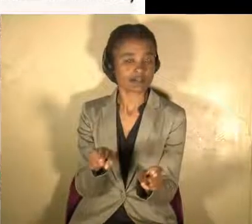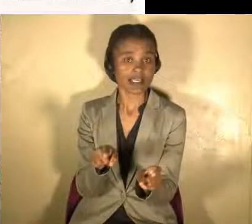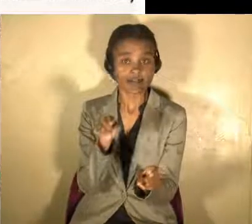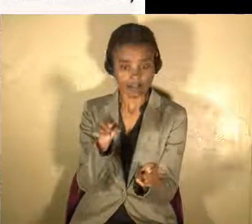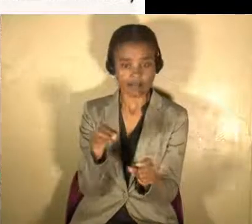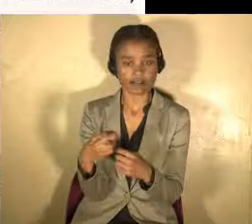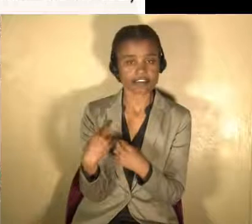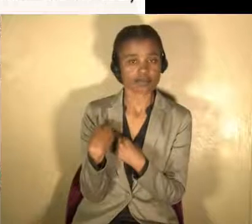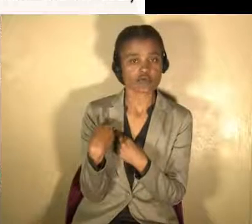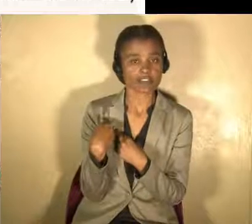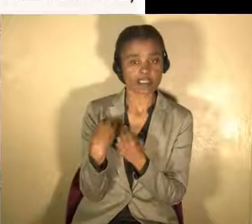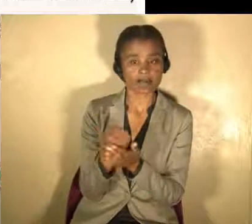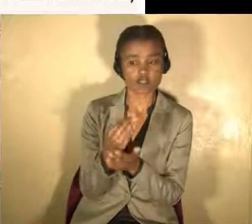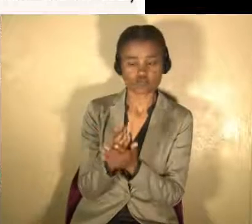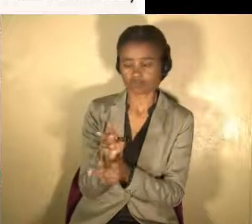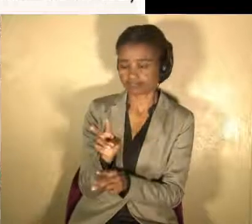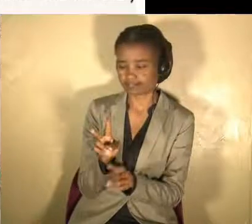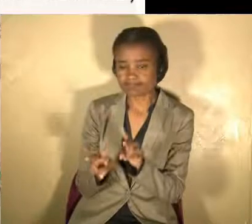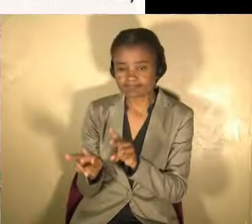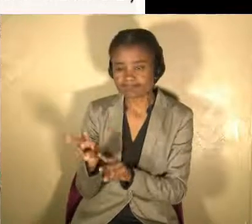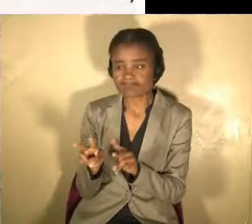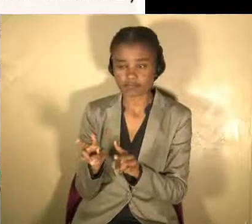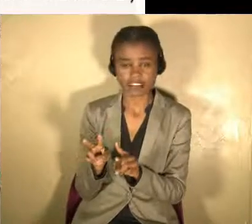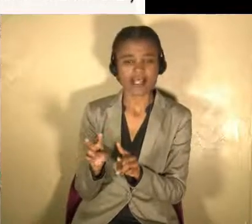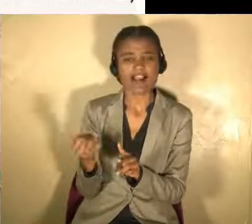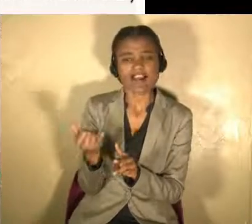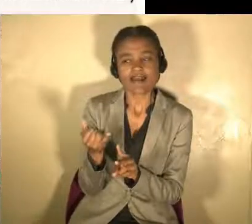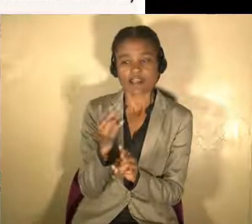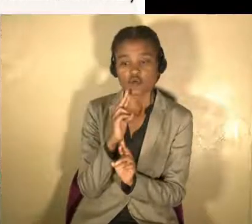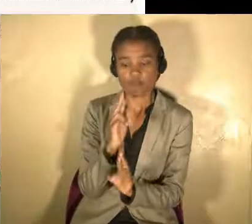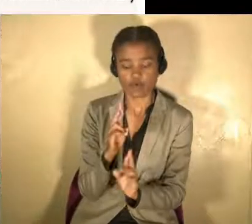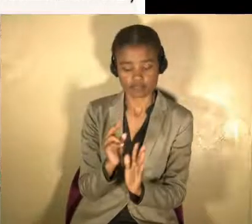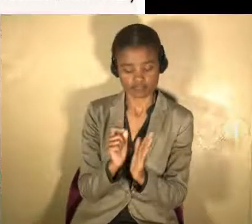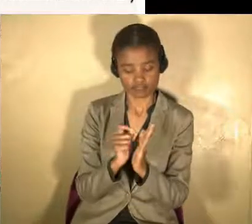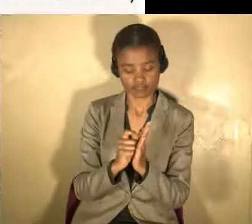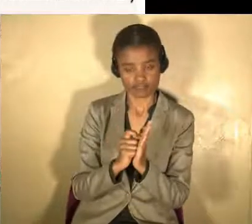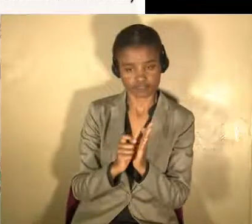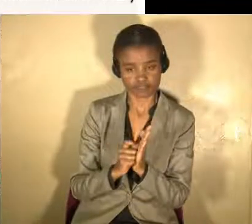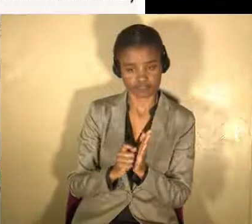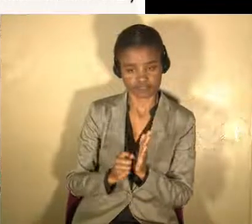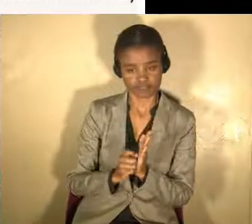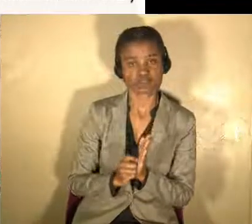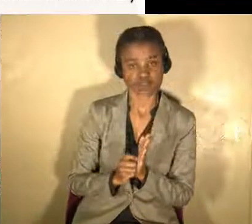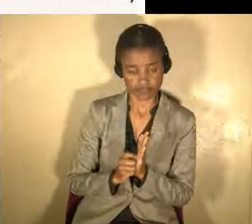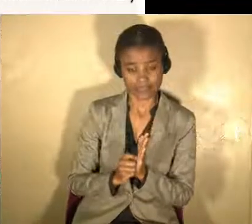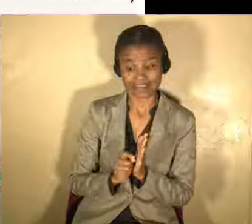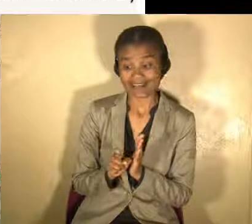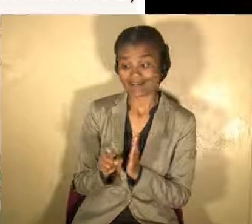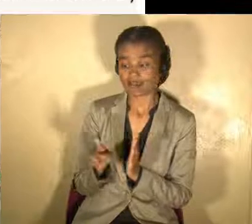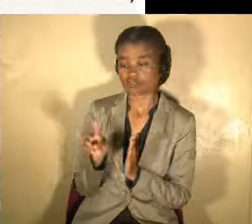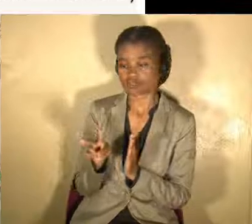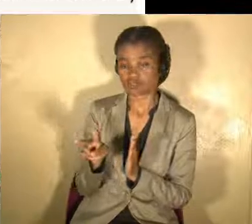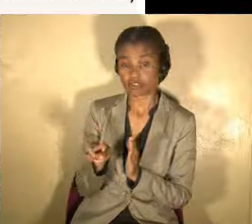their reports to the social worker who is managing the case, and the social worker would furthermore